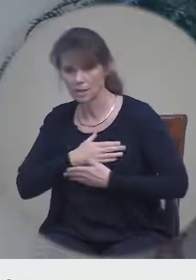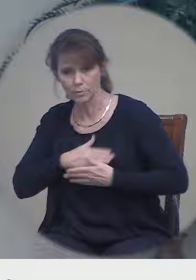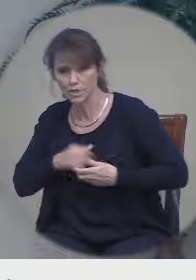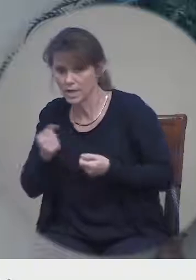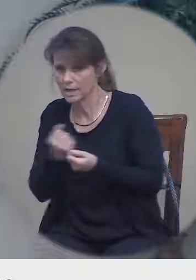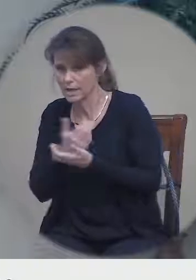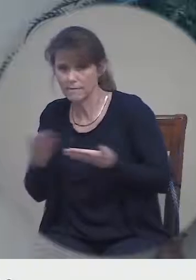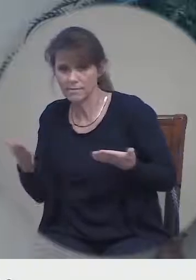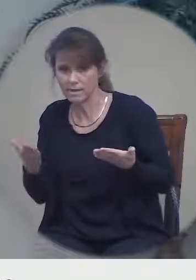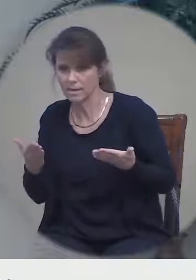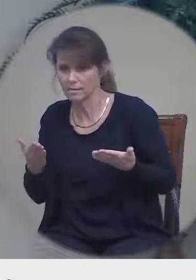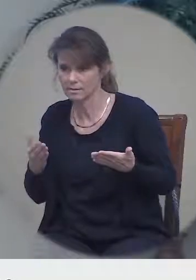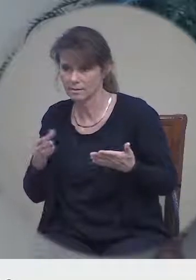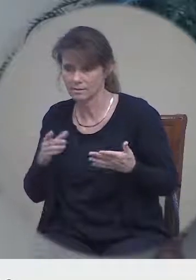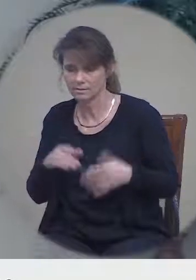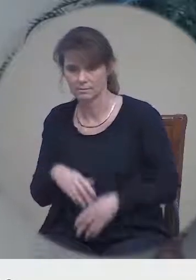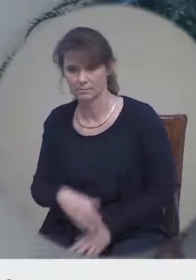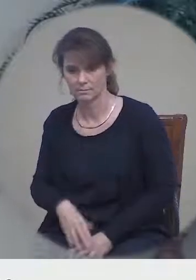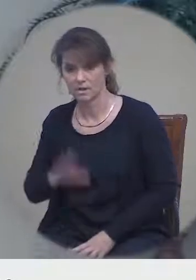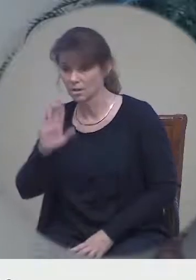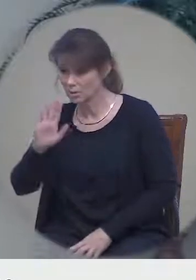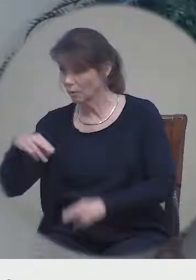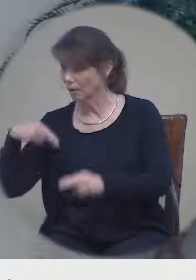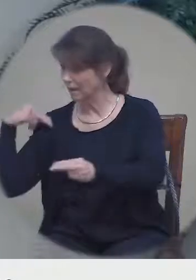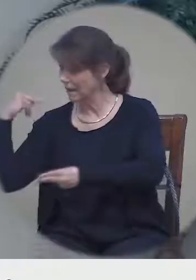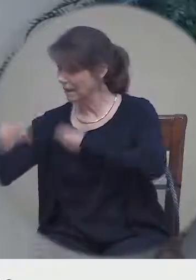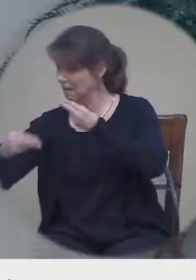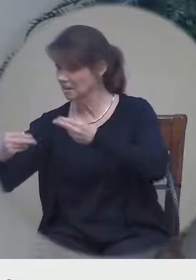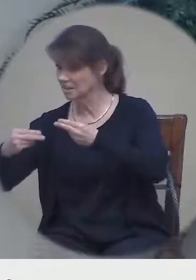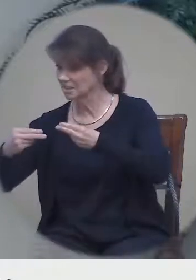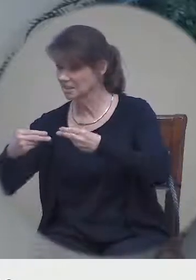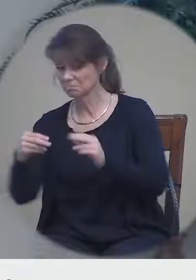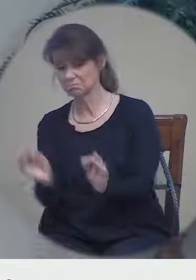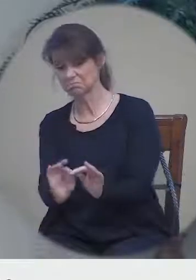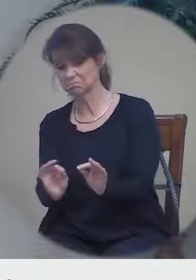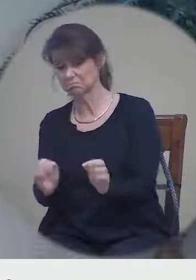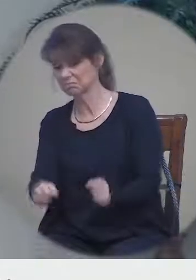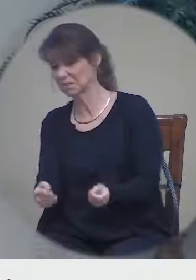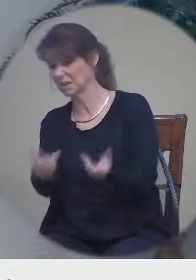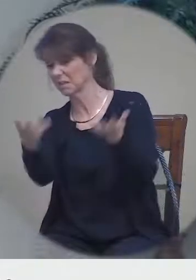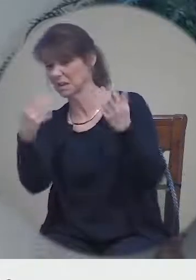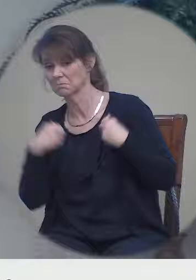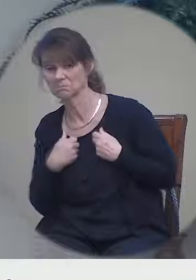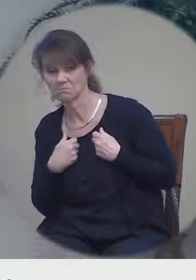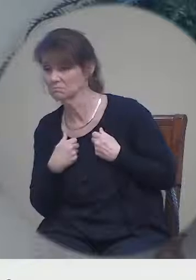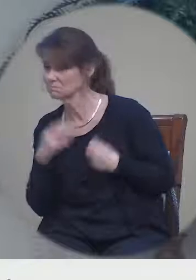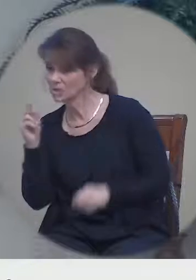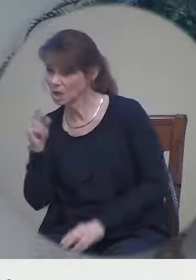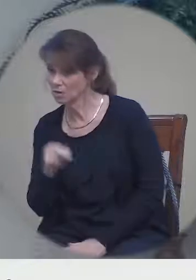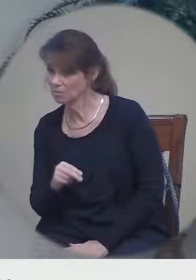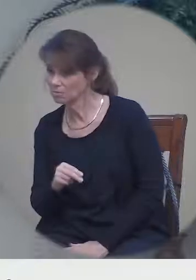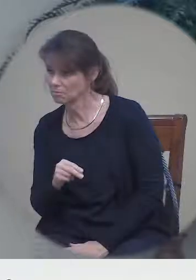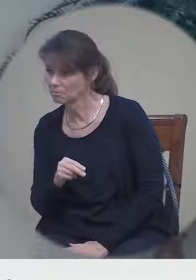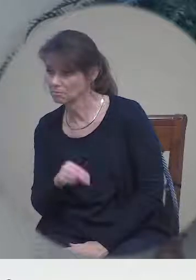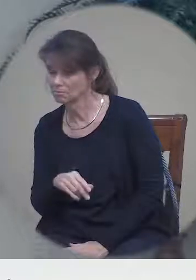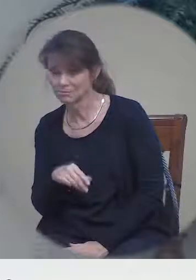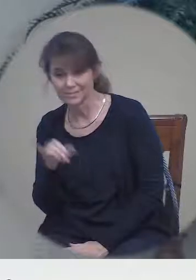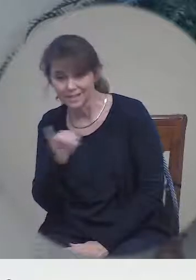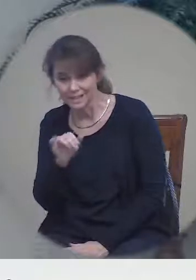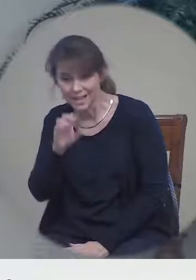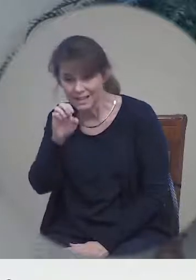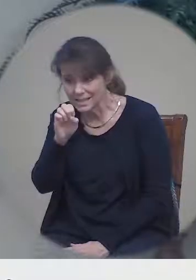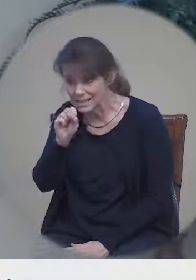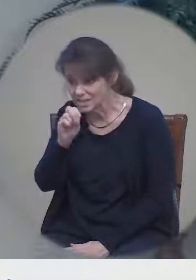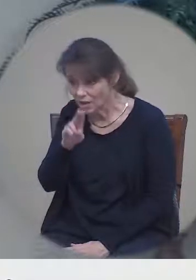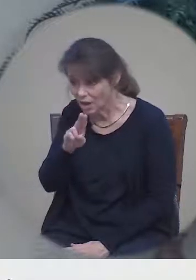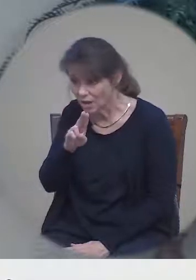your heritage away like Esau did. Do not do those things and just treat it as something profane.